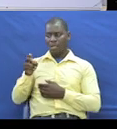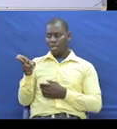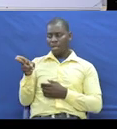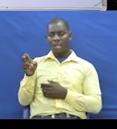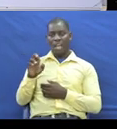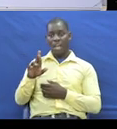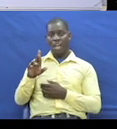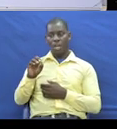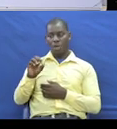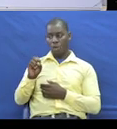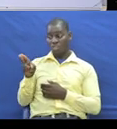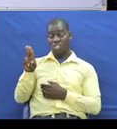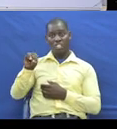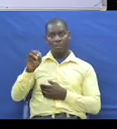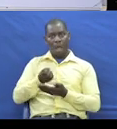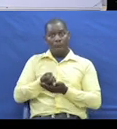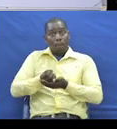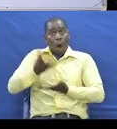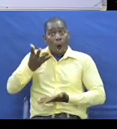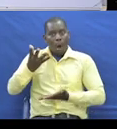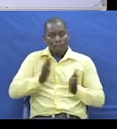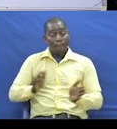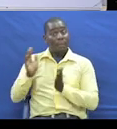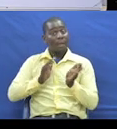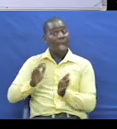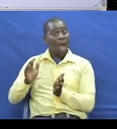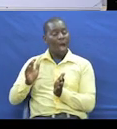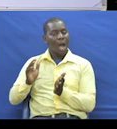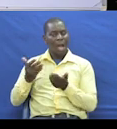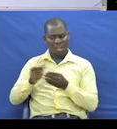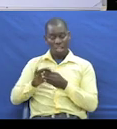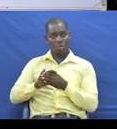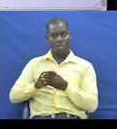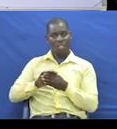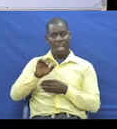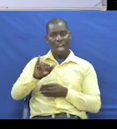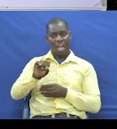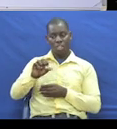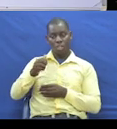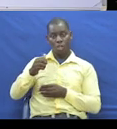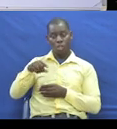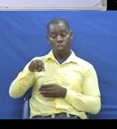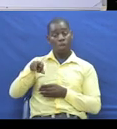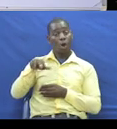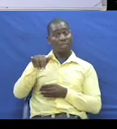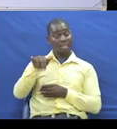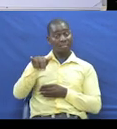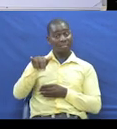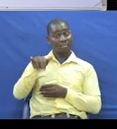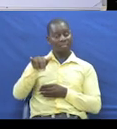and Nagasaki, the bombs used to prepare that kind was due to the isotopes of